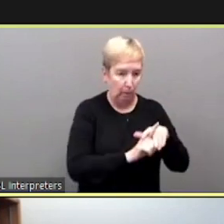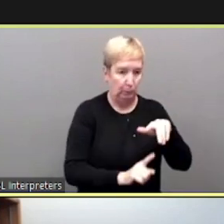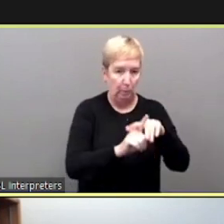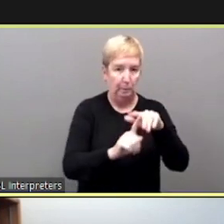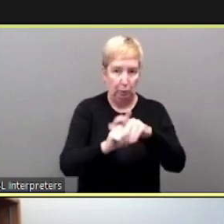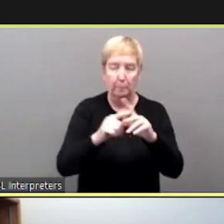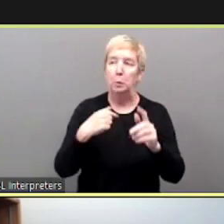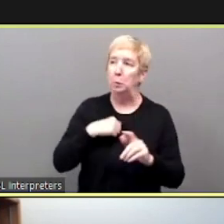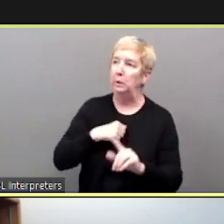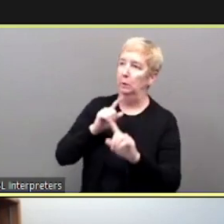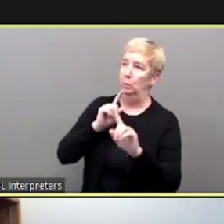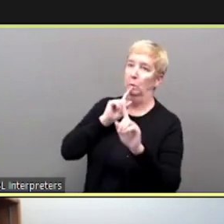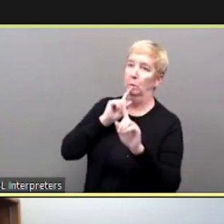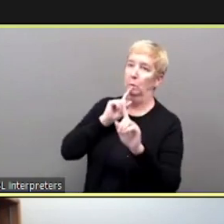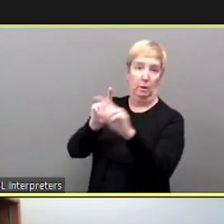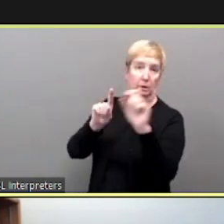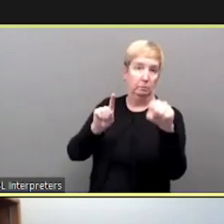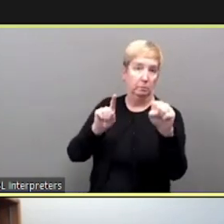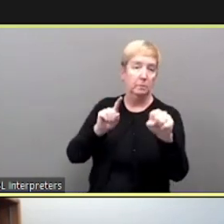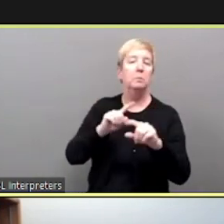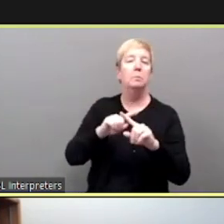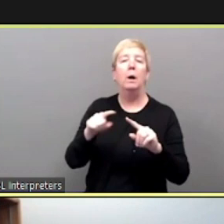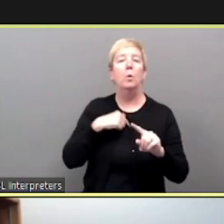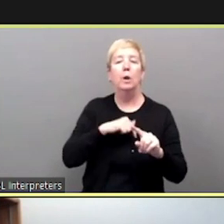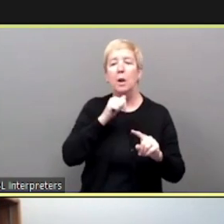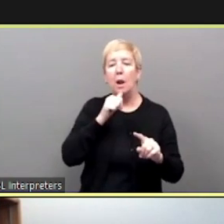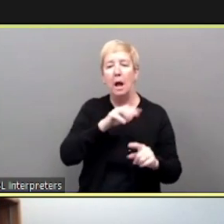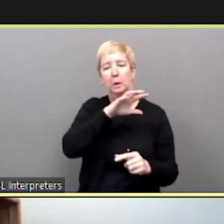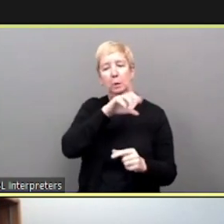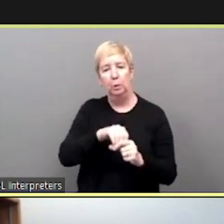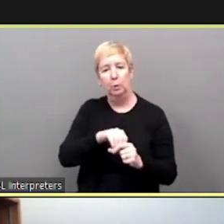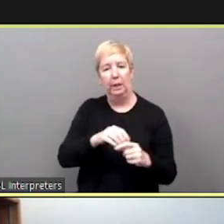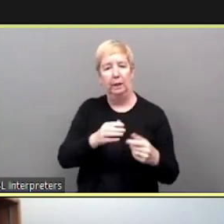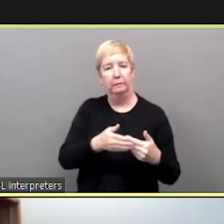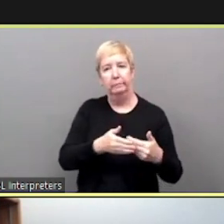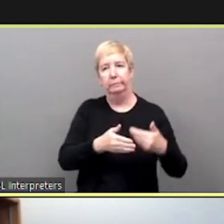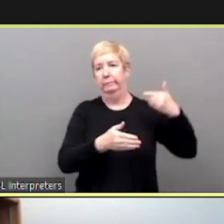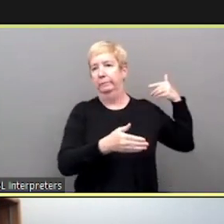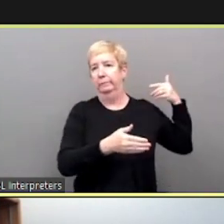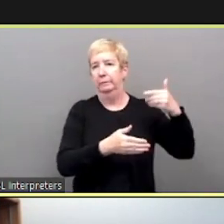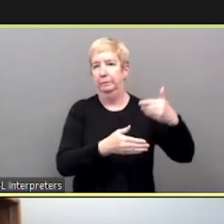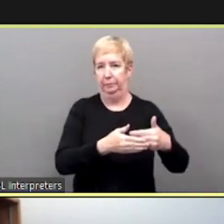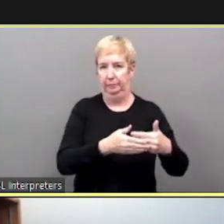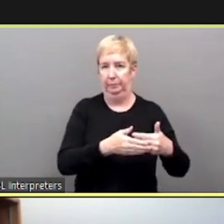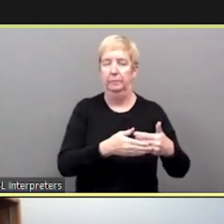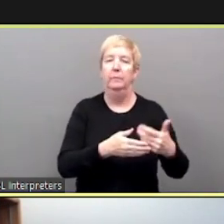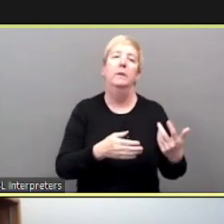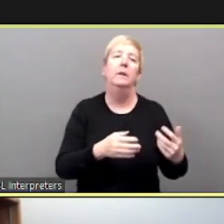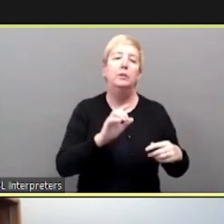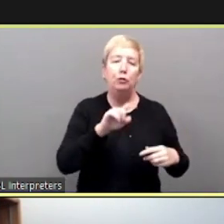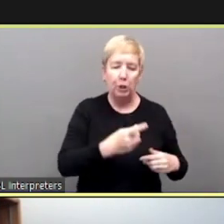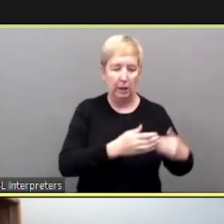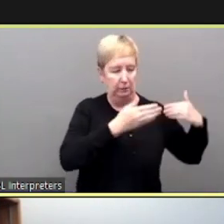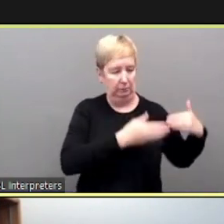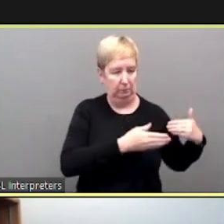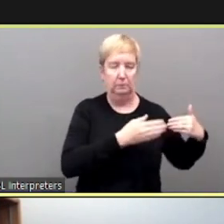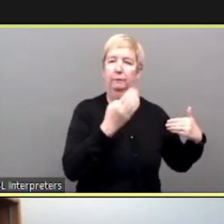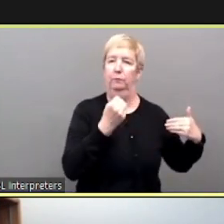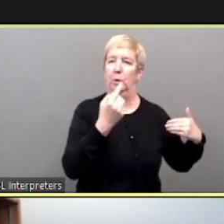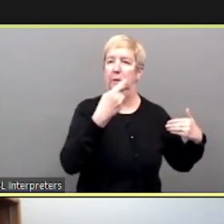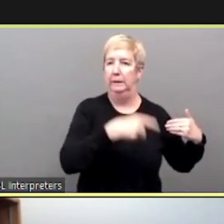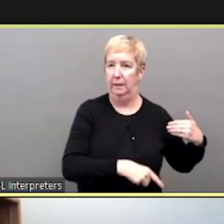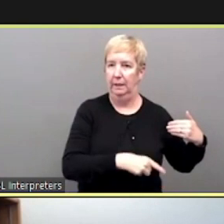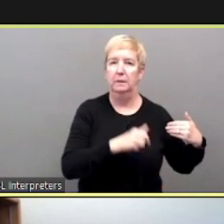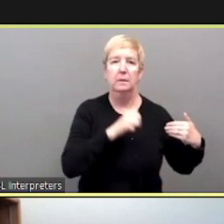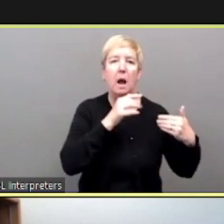but we're not going to include historical cases when we're looking at this just prior 14-day period. So these